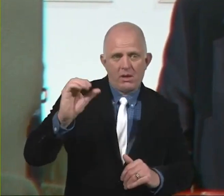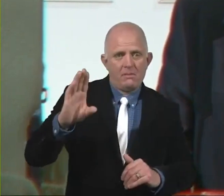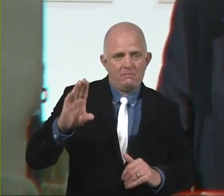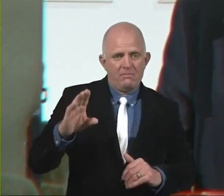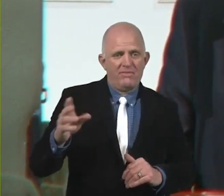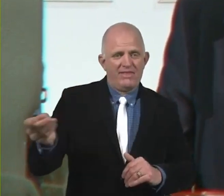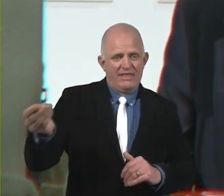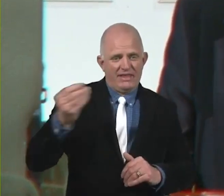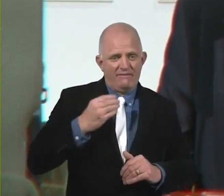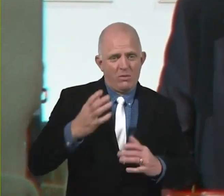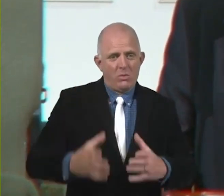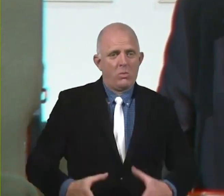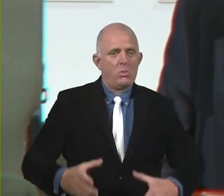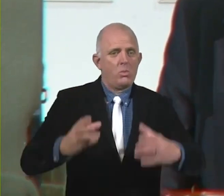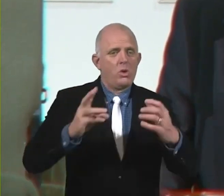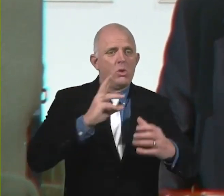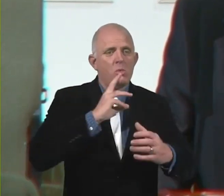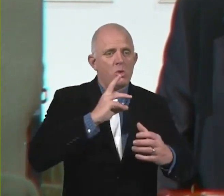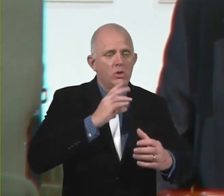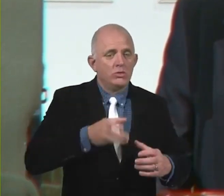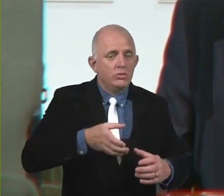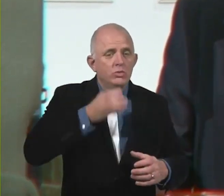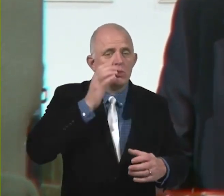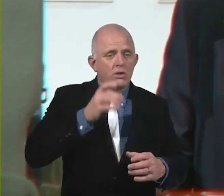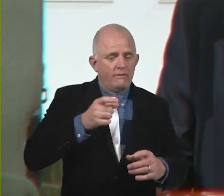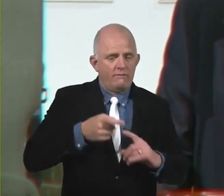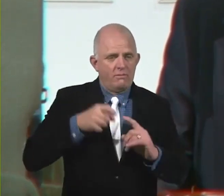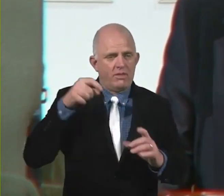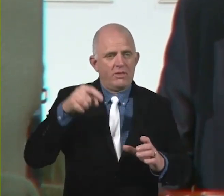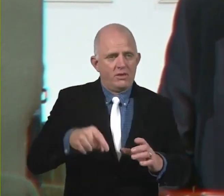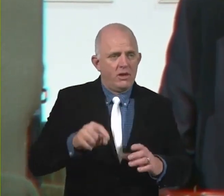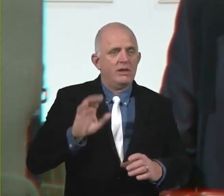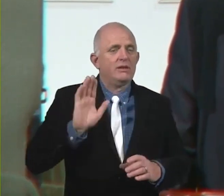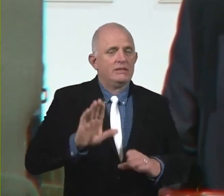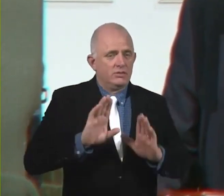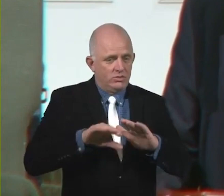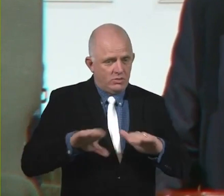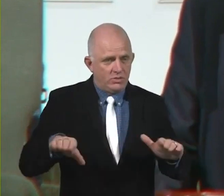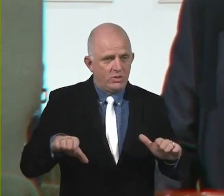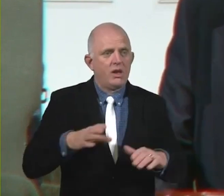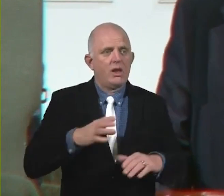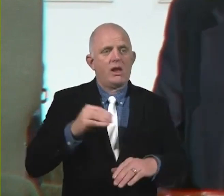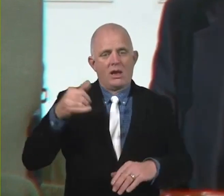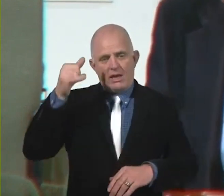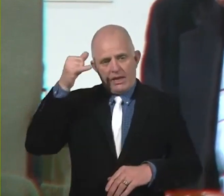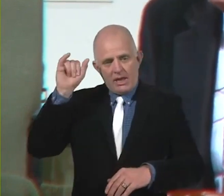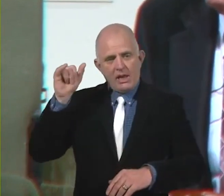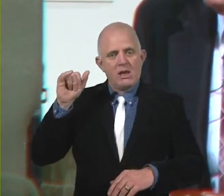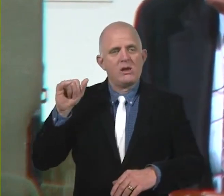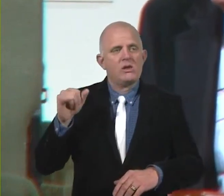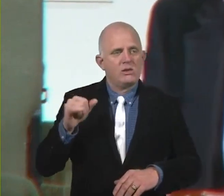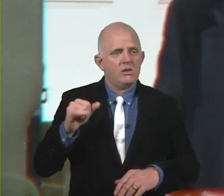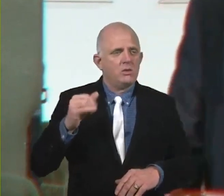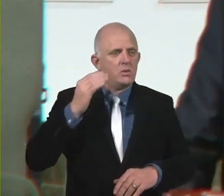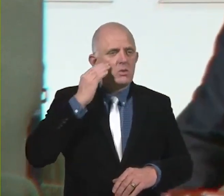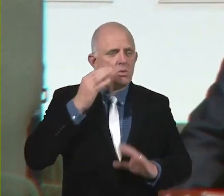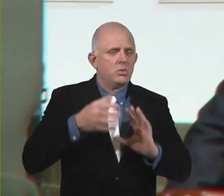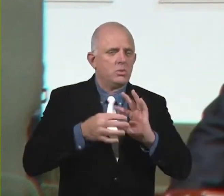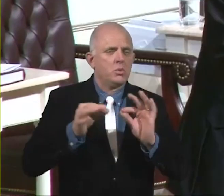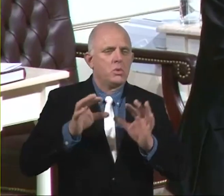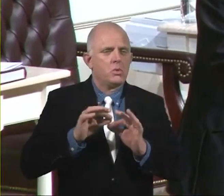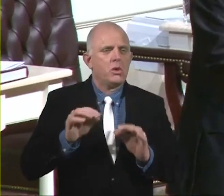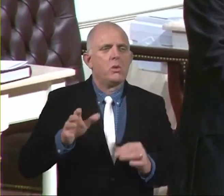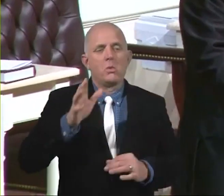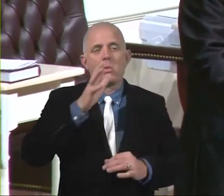well and drank thereof himself and his children and his cattle? And you know the story there, as the